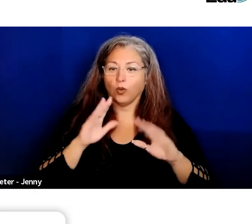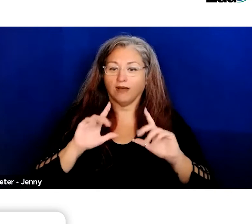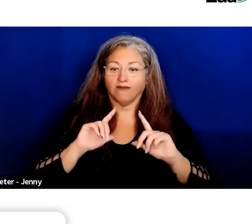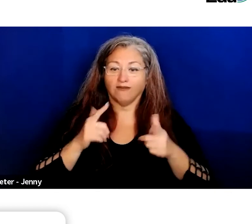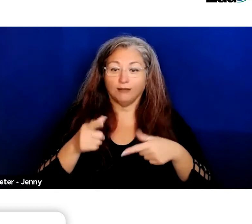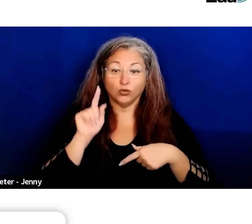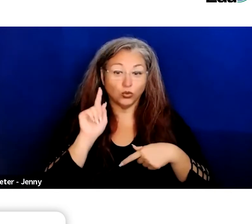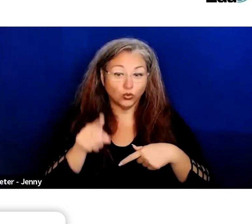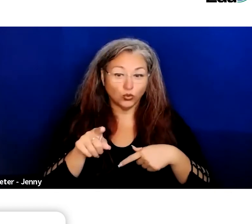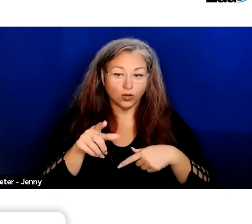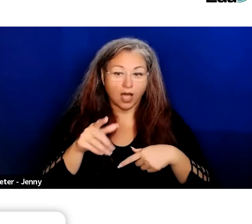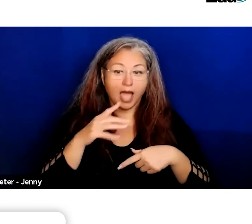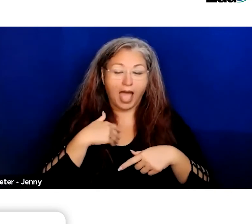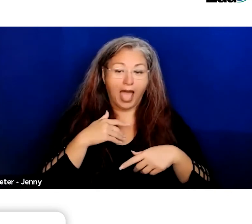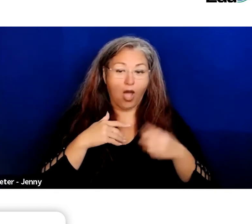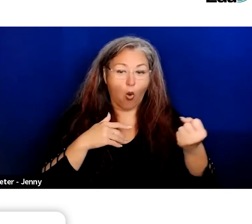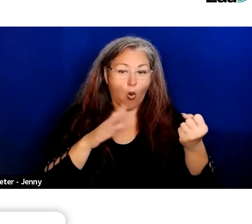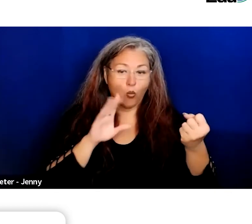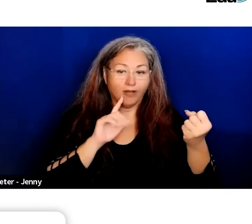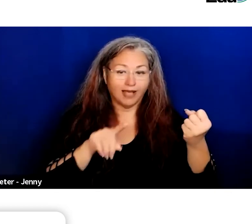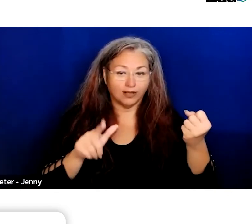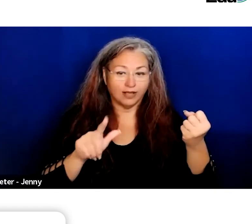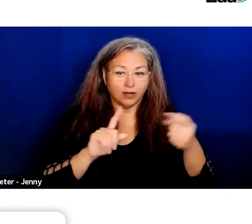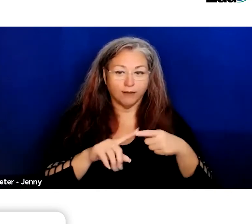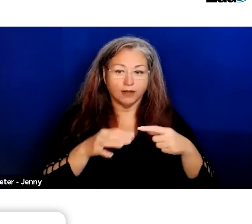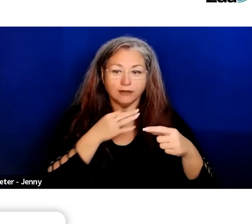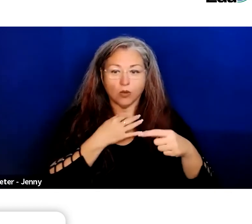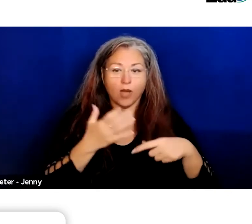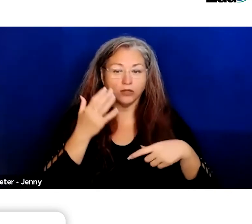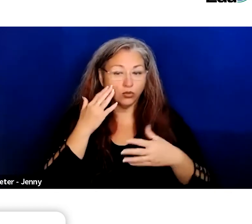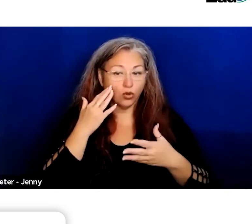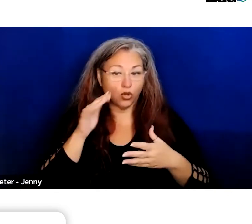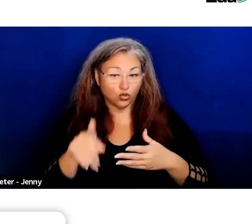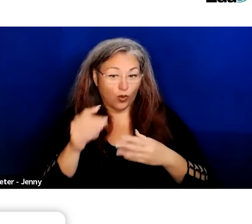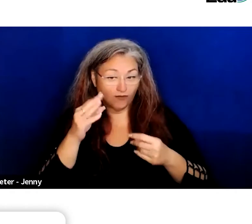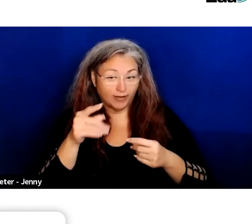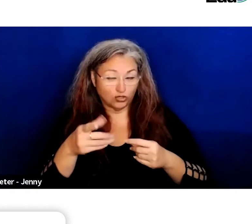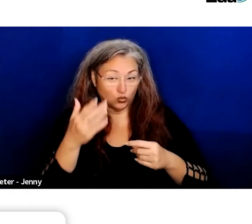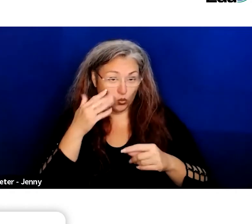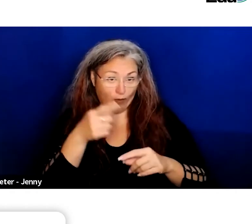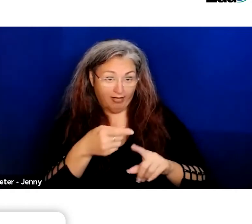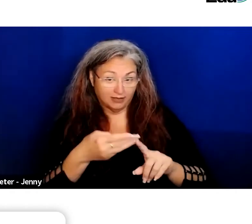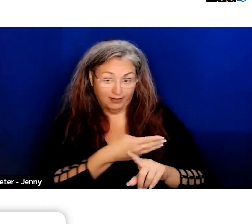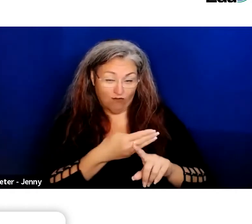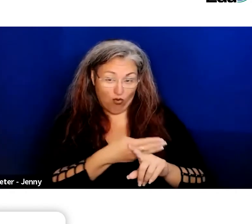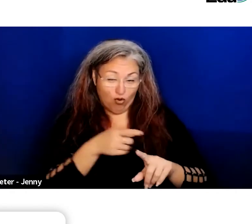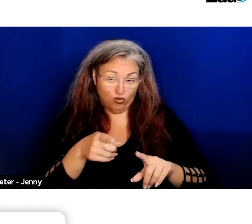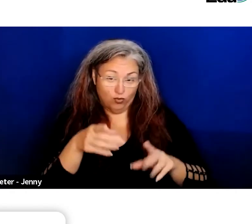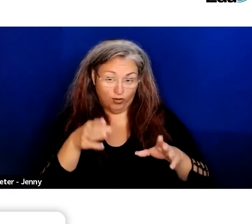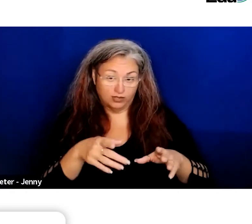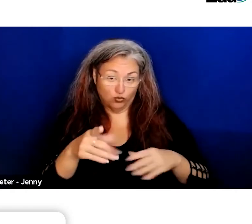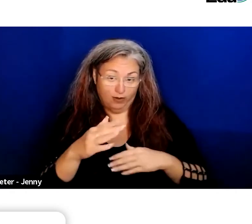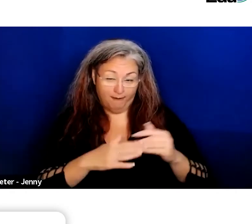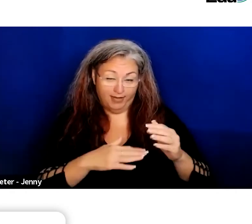you. I will answer that question later on, but I want to know, is this information that you knew about before as somebody that's